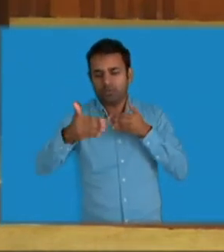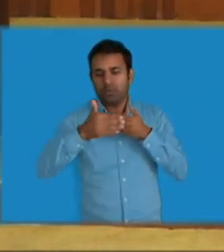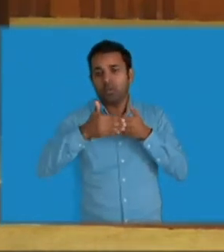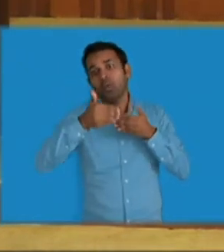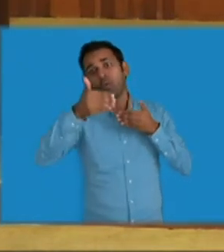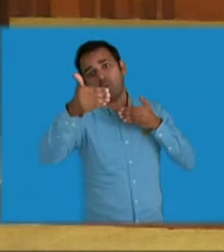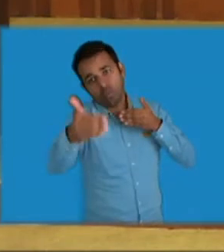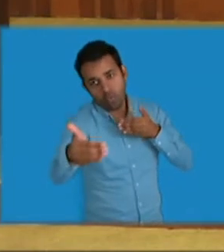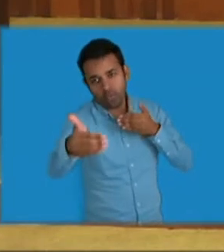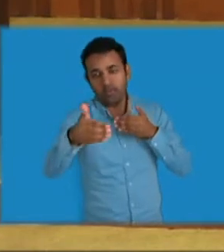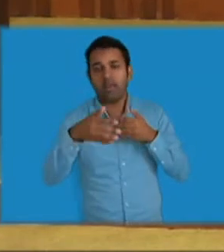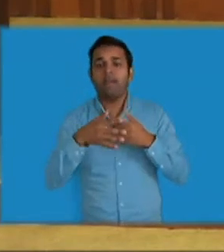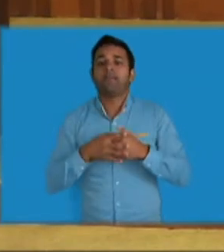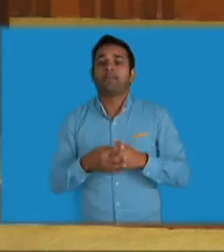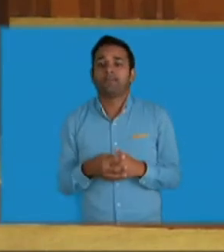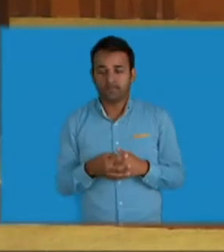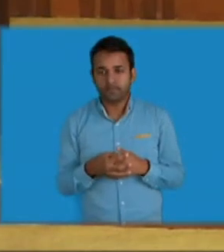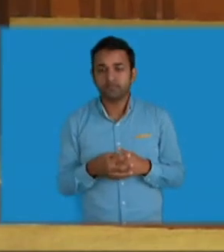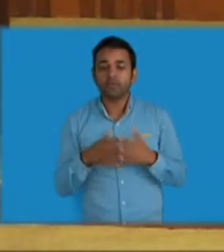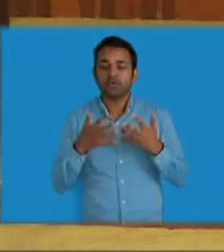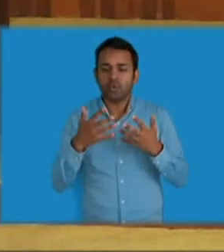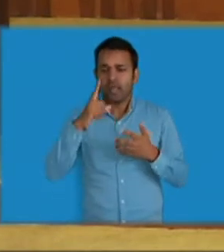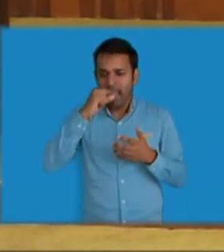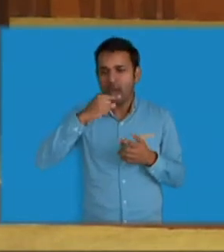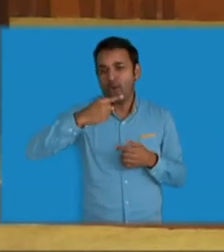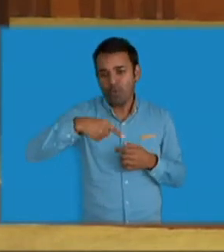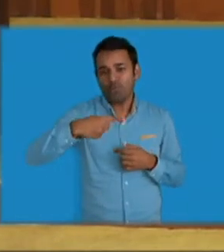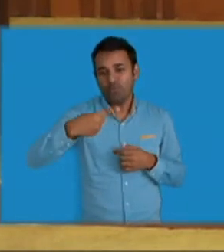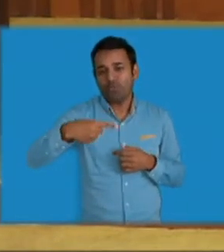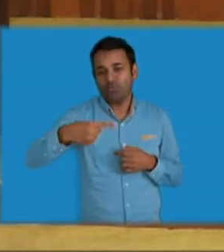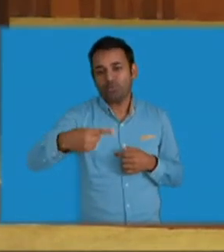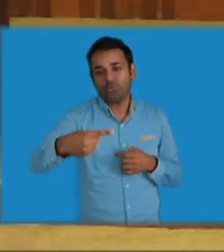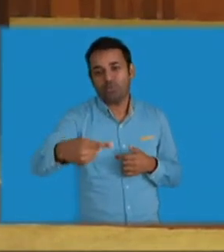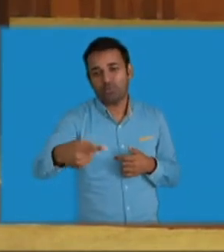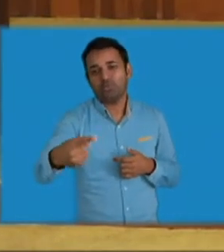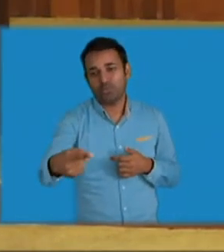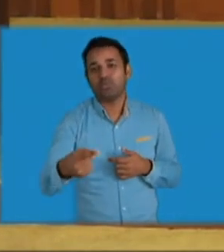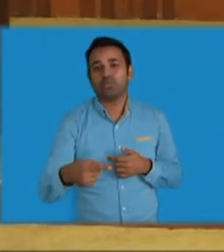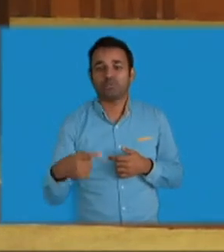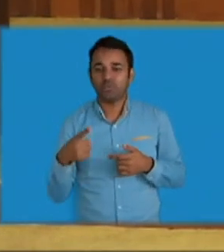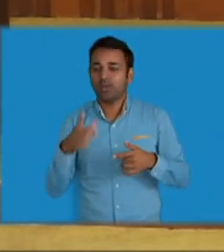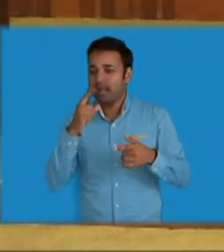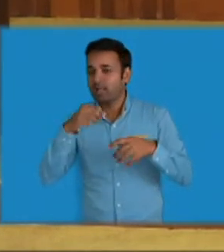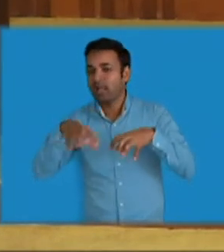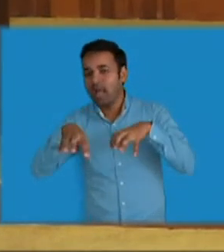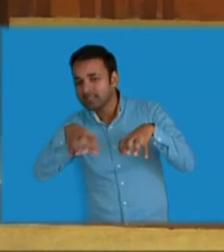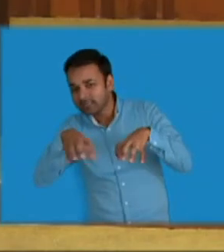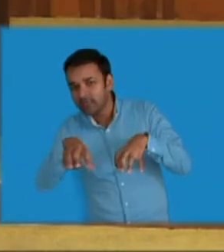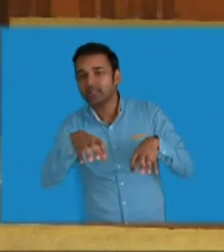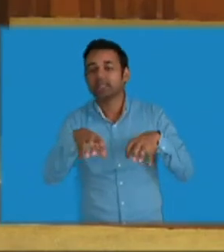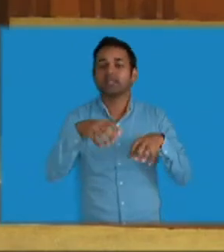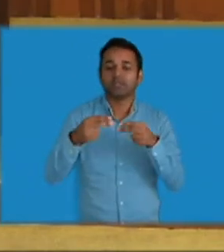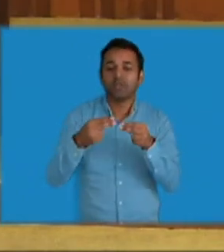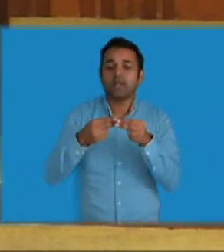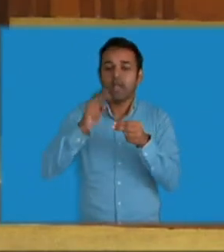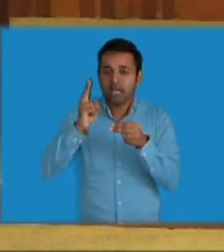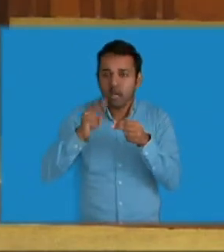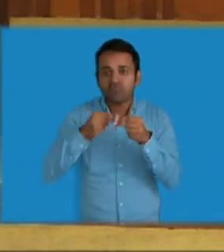sustainability of not only red activities but also our reforestation programs in the future. Thank you, Madam Speaker.